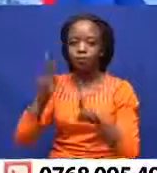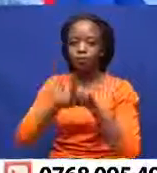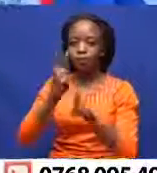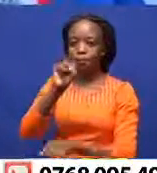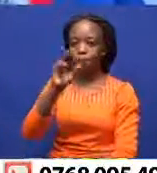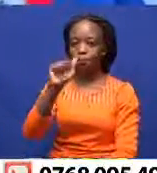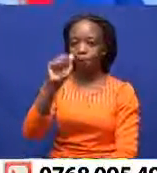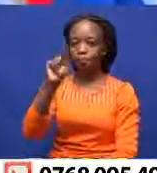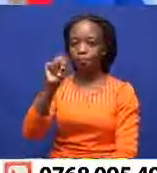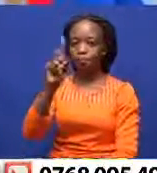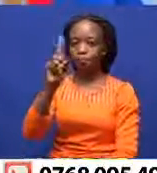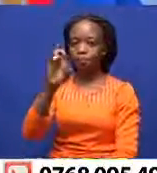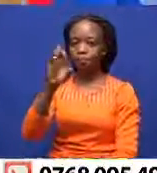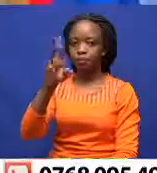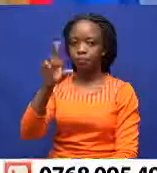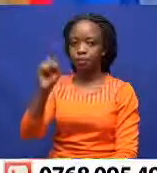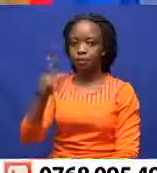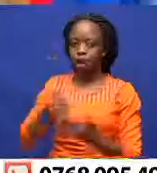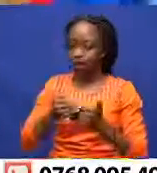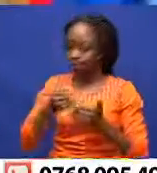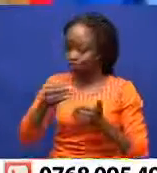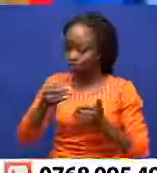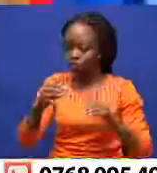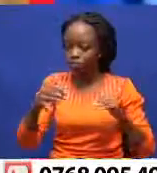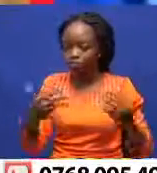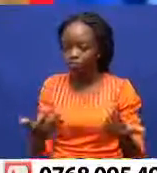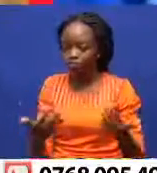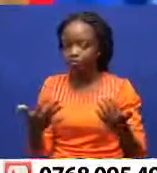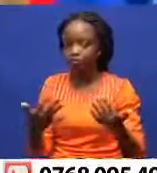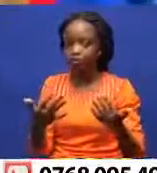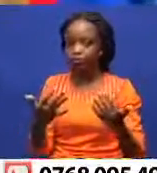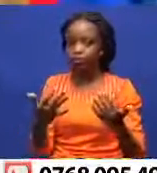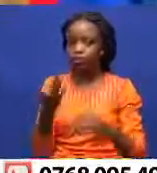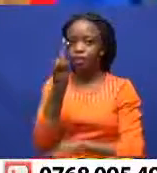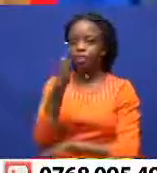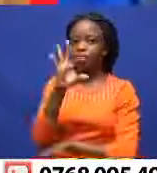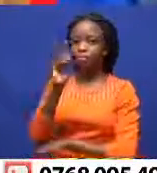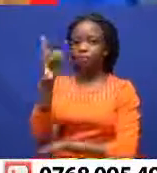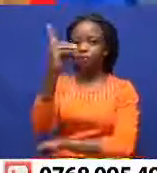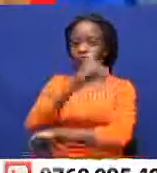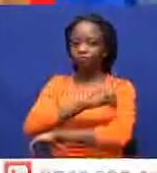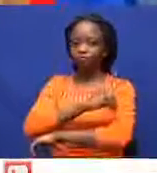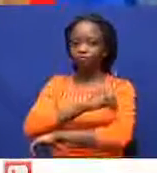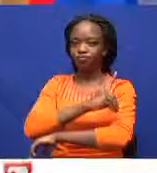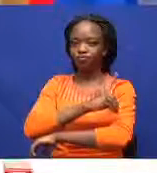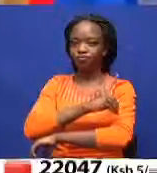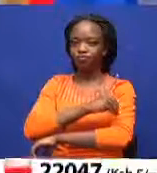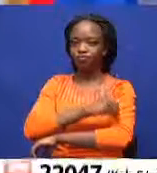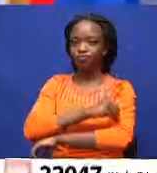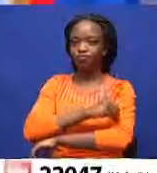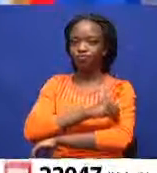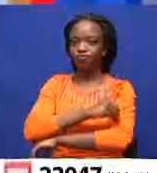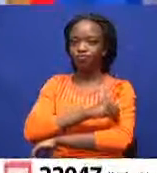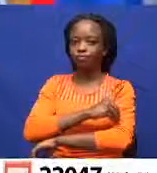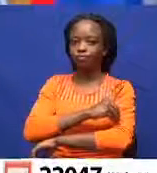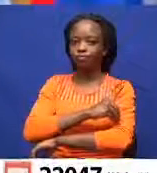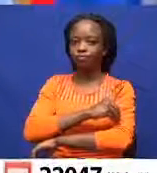Mandera be further extended by 30 days.